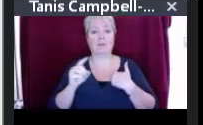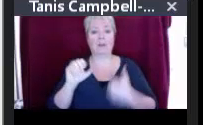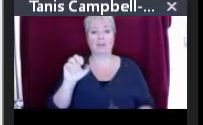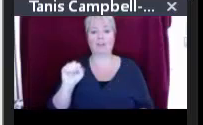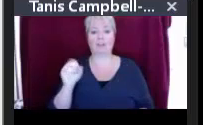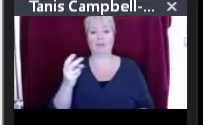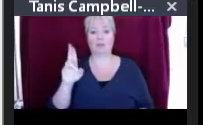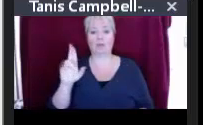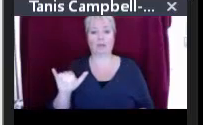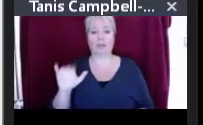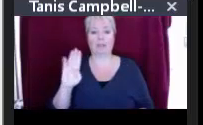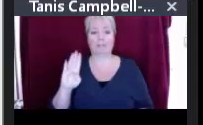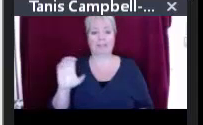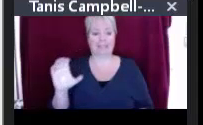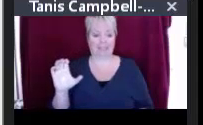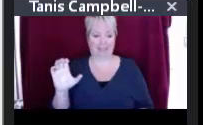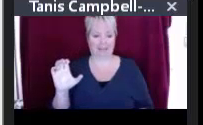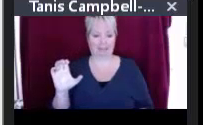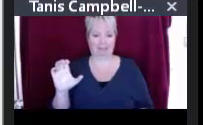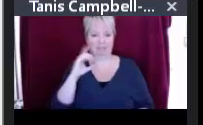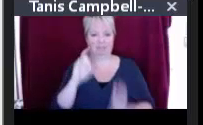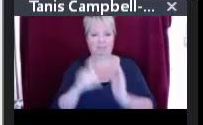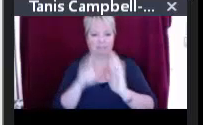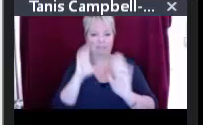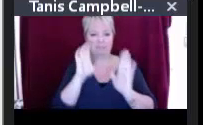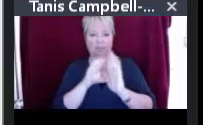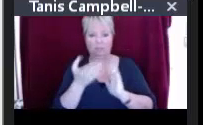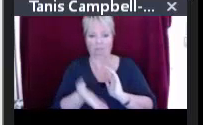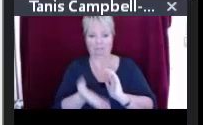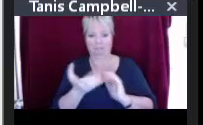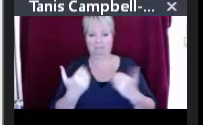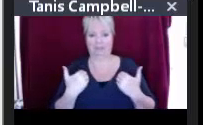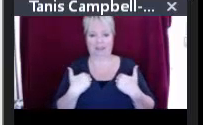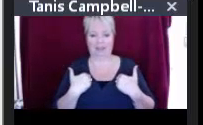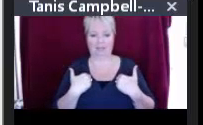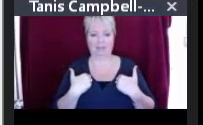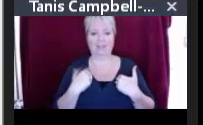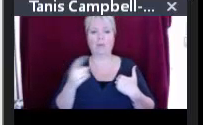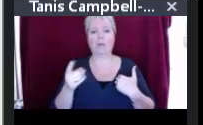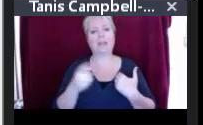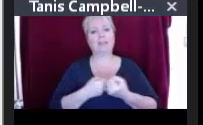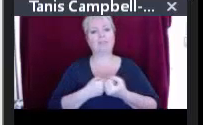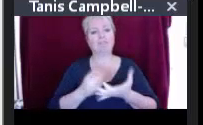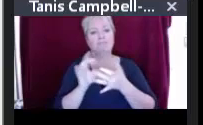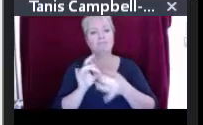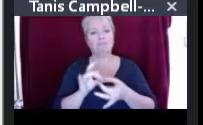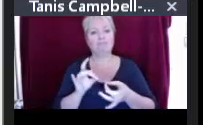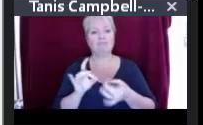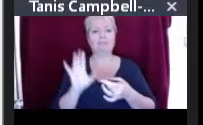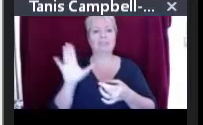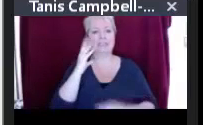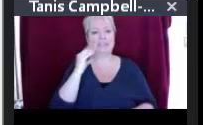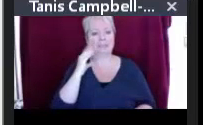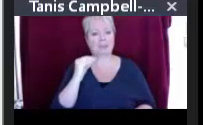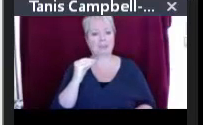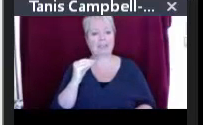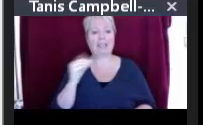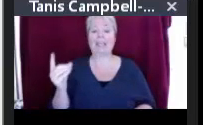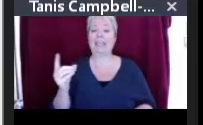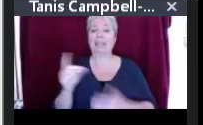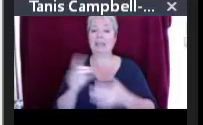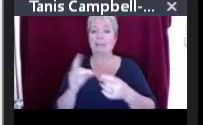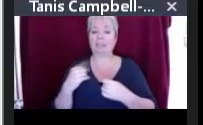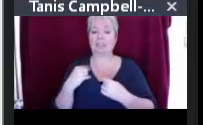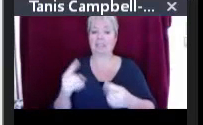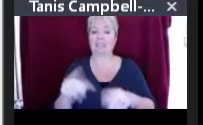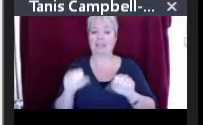just read you probably the last part of his testimonial. He says, since taking the IBDE